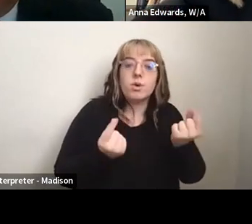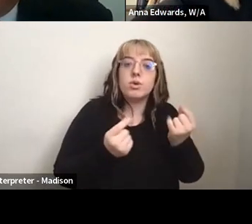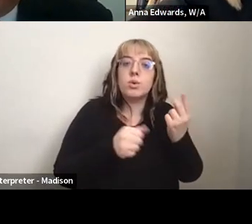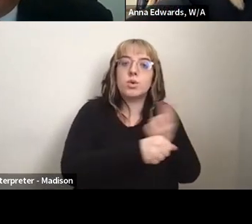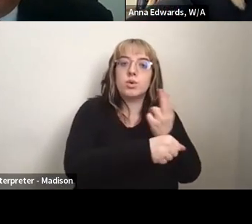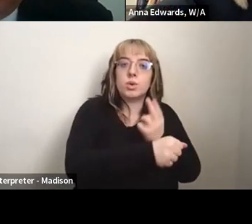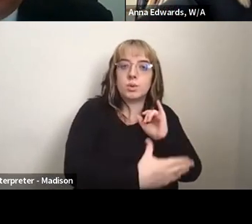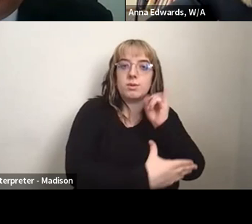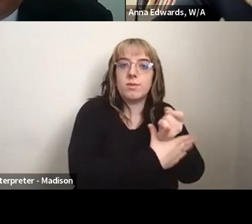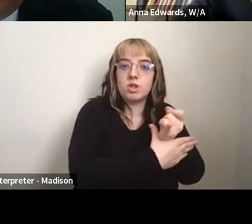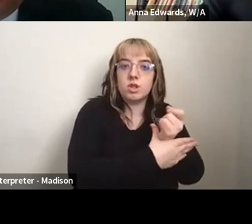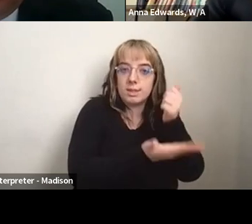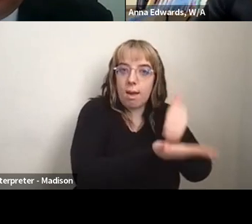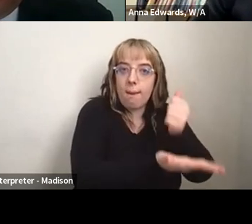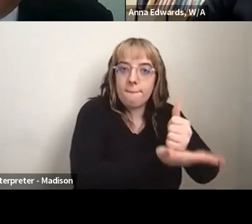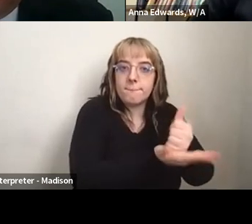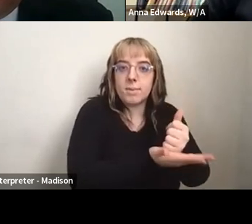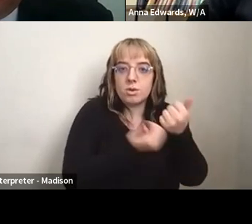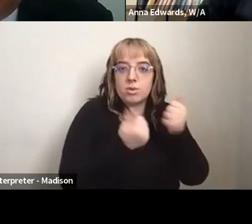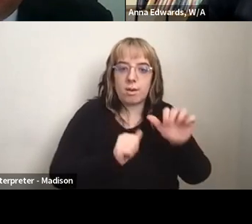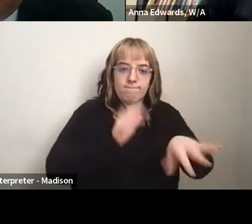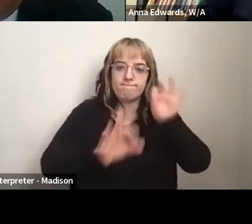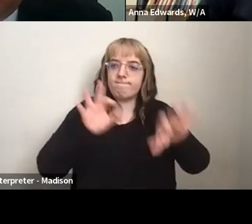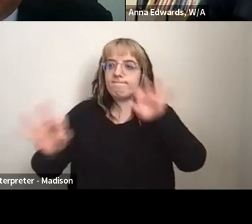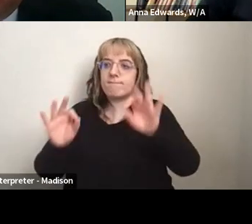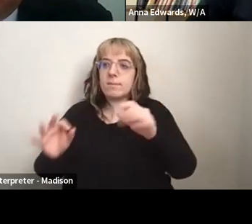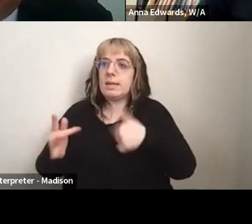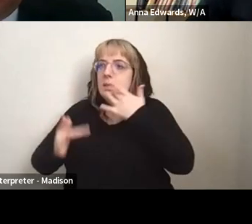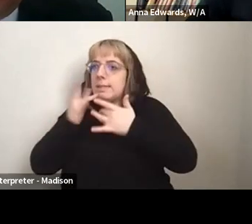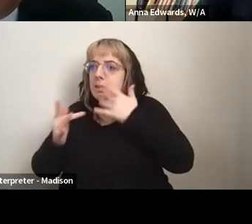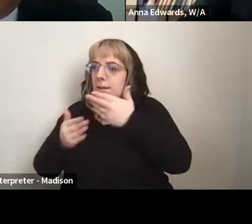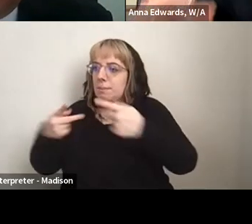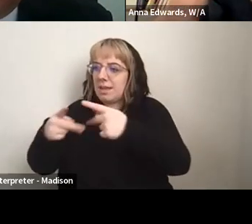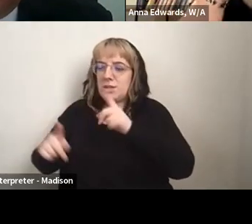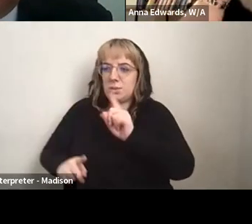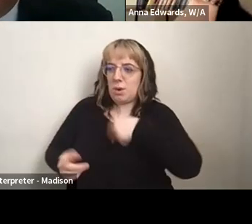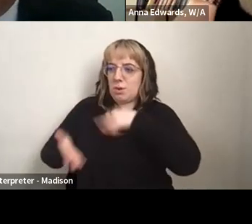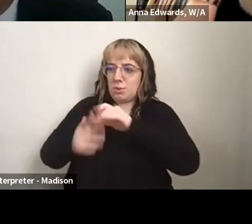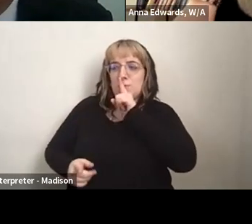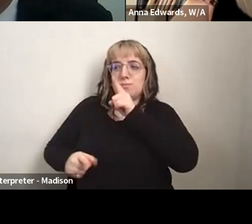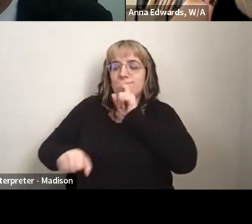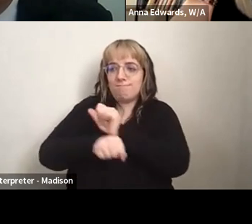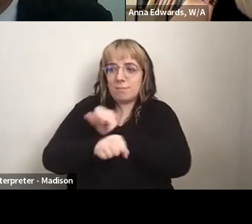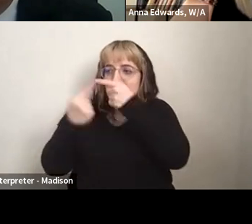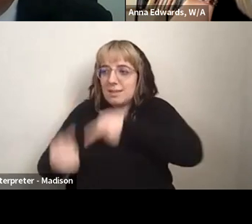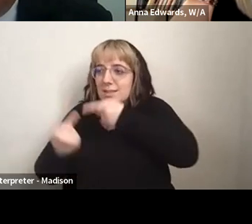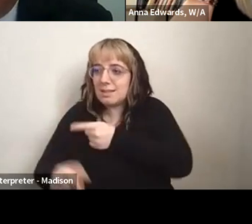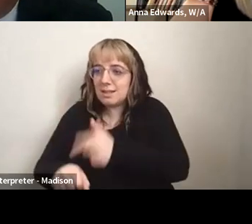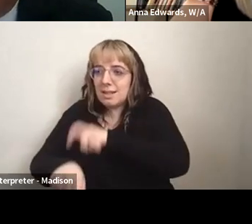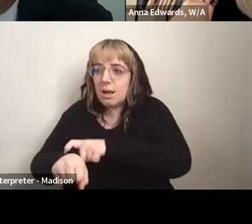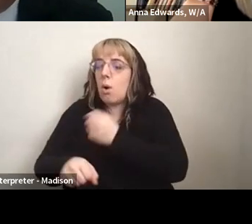interventionists to find some of those deficiencies or gaps that our kids have had or